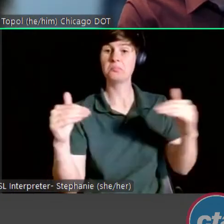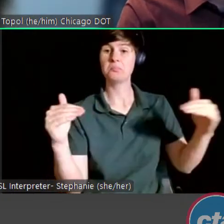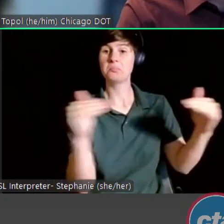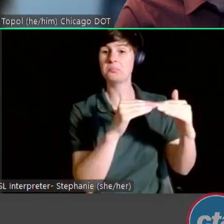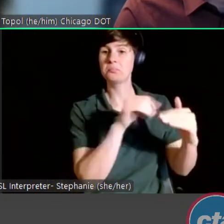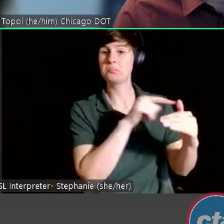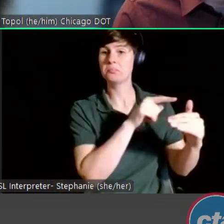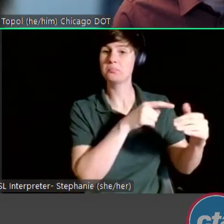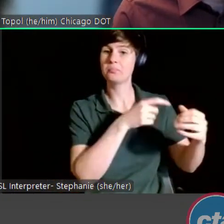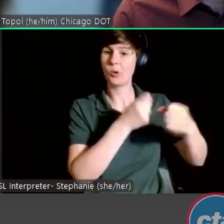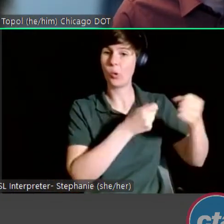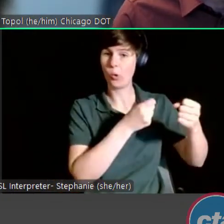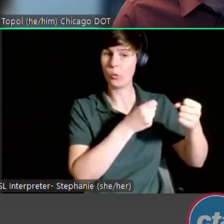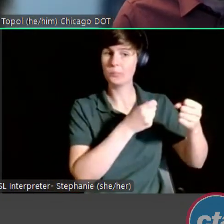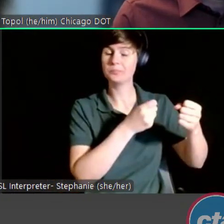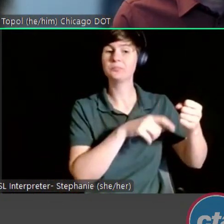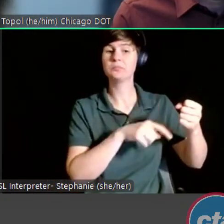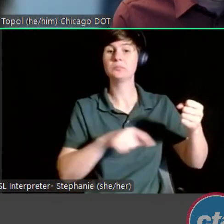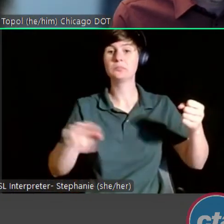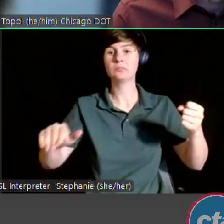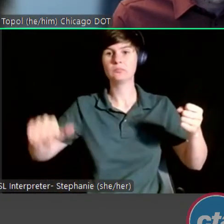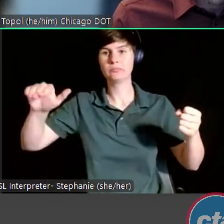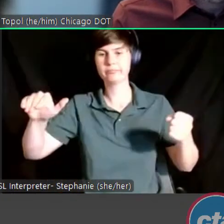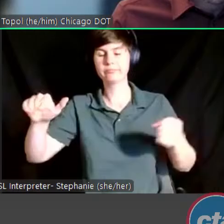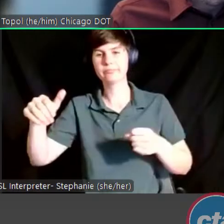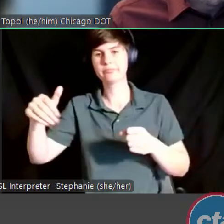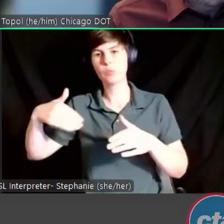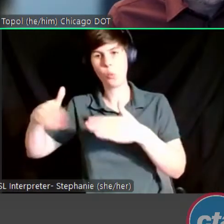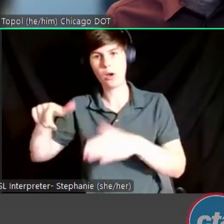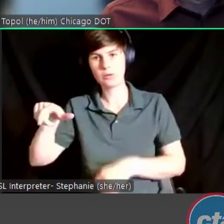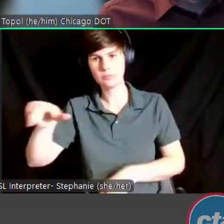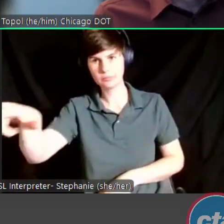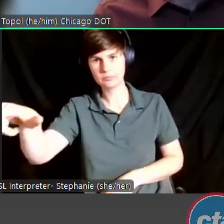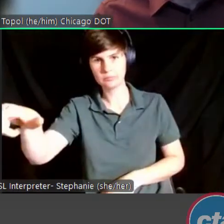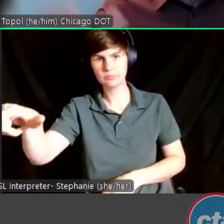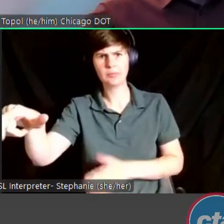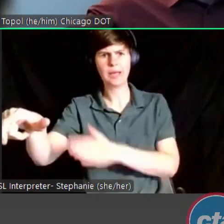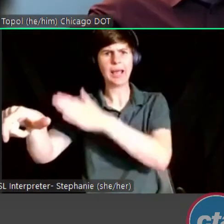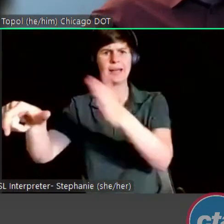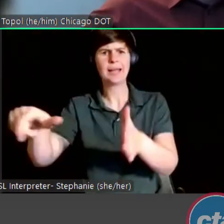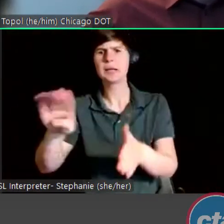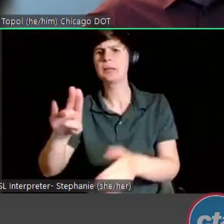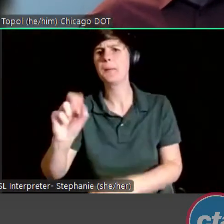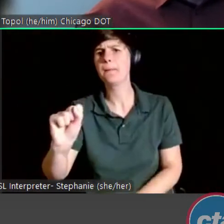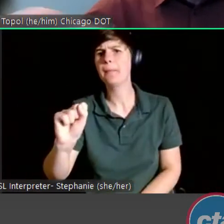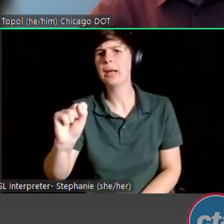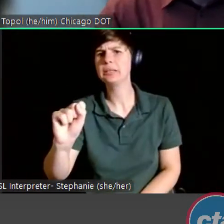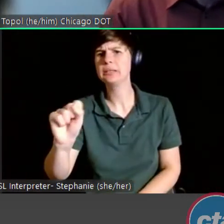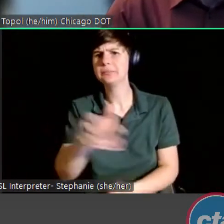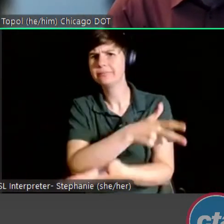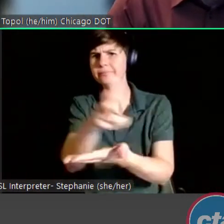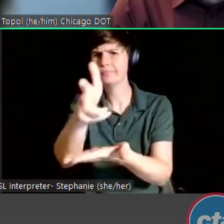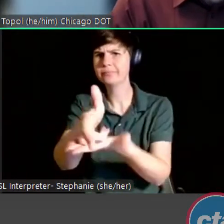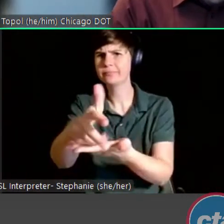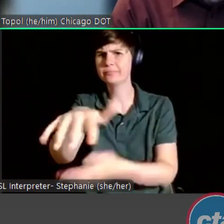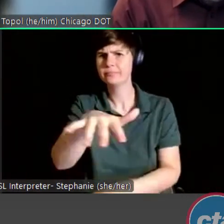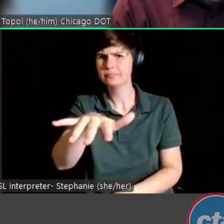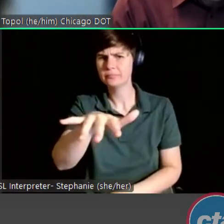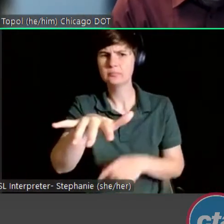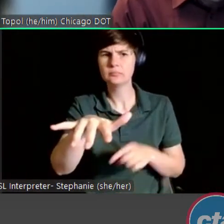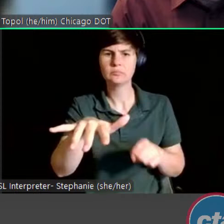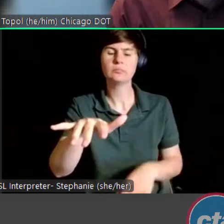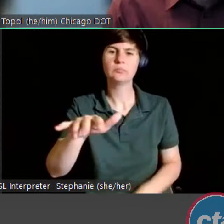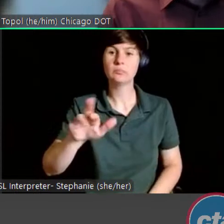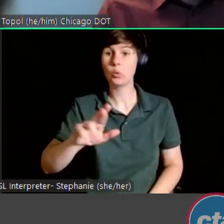a raised sidewalk level, and then next to that we have is like a bus stop loading area. So we have sidewalk on the right, a bike lane that is at